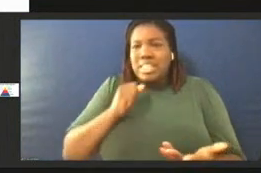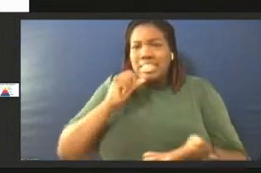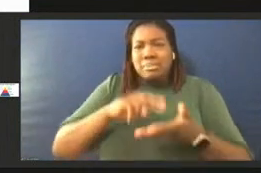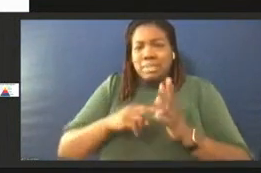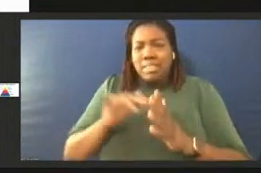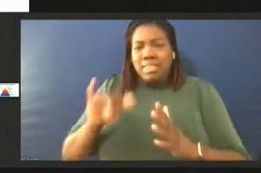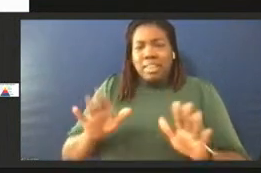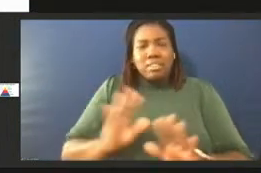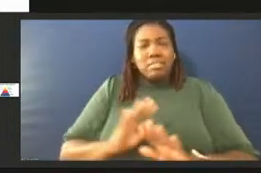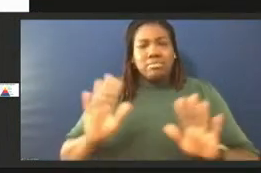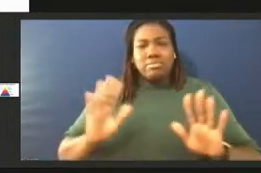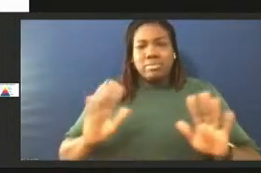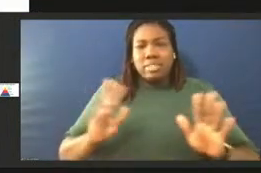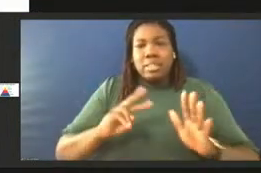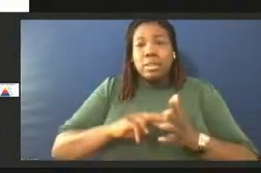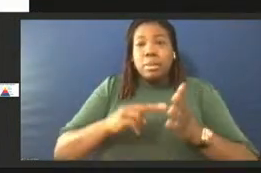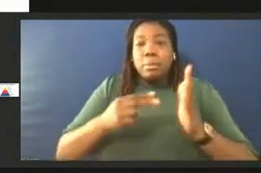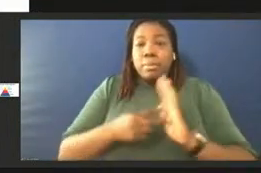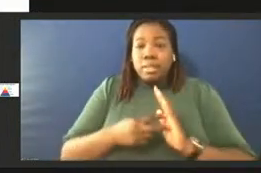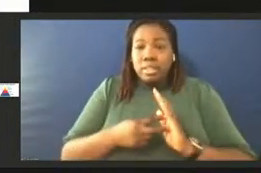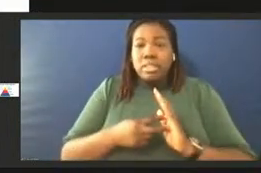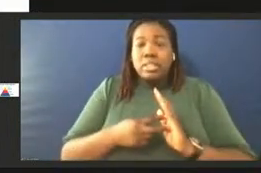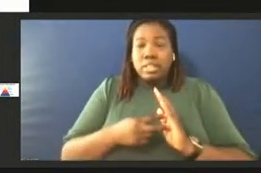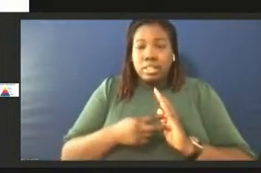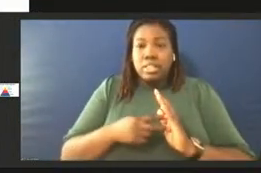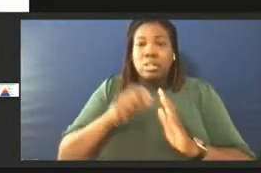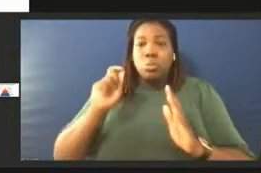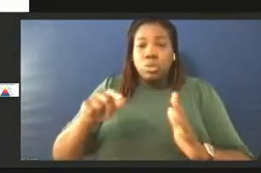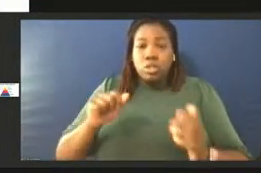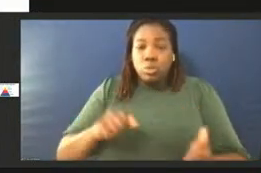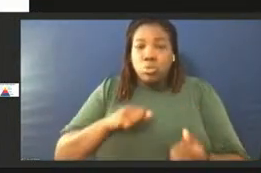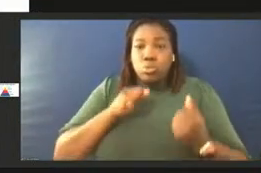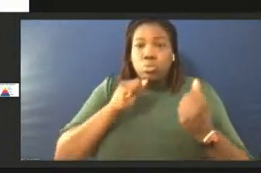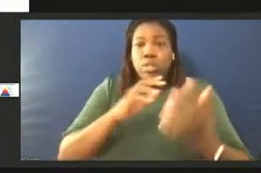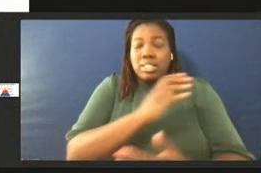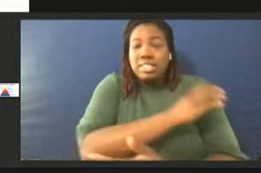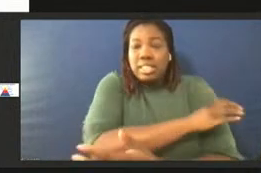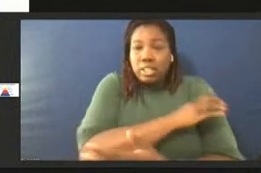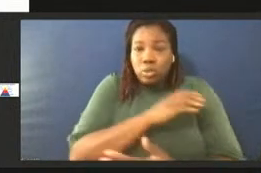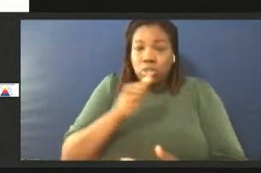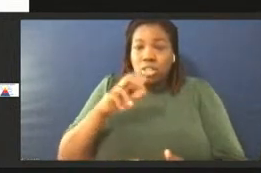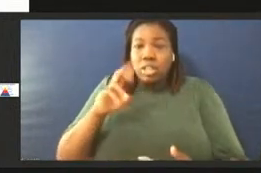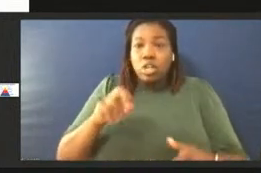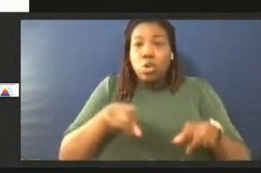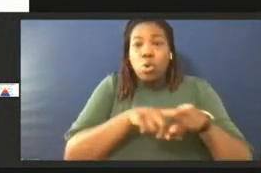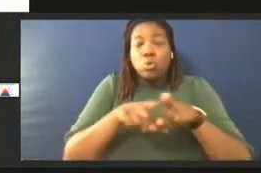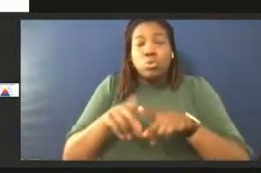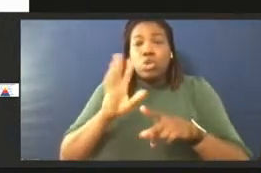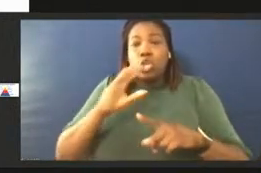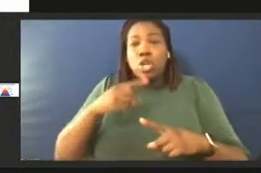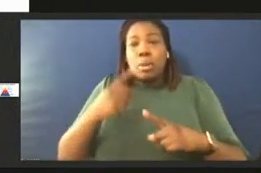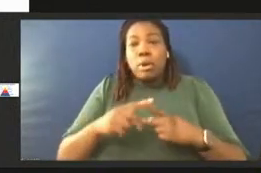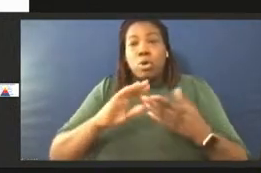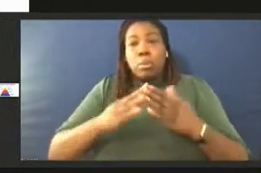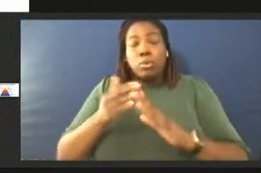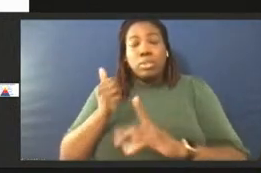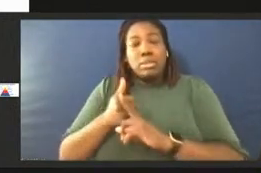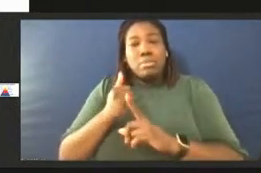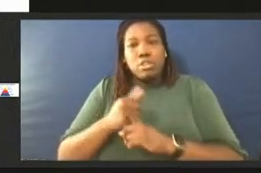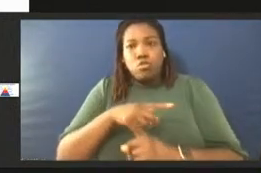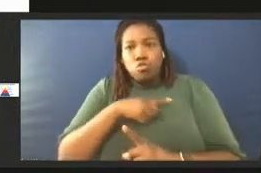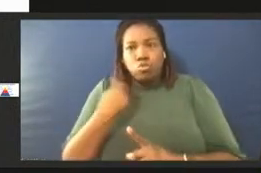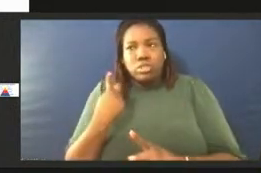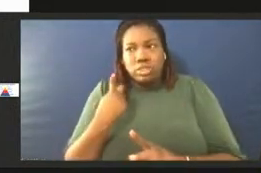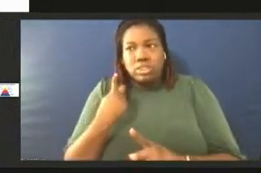that we have to address clinical care, but we also have to think about communities that are at risk